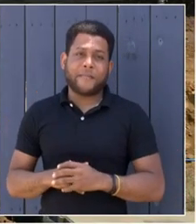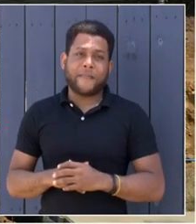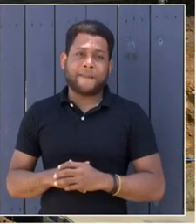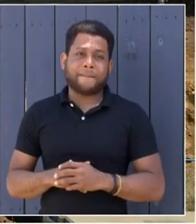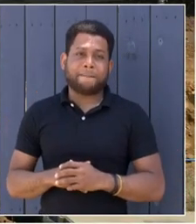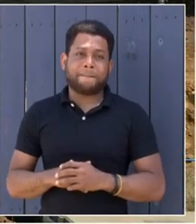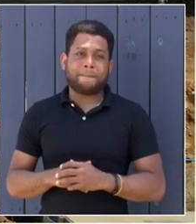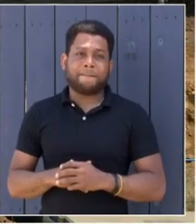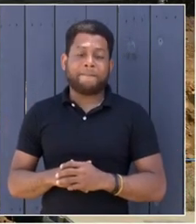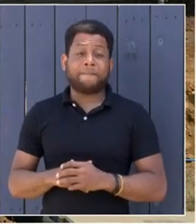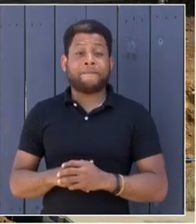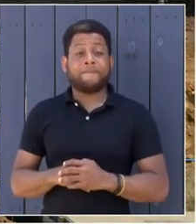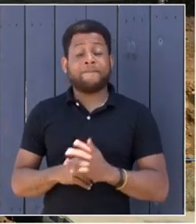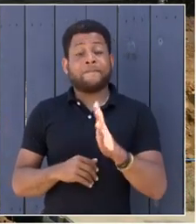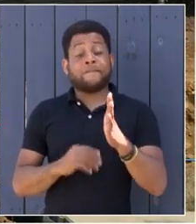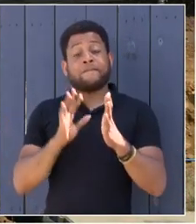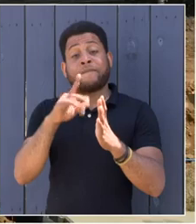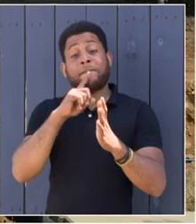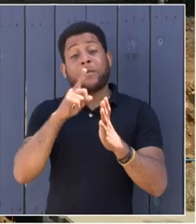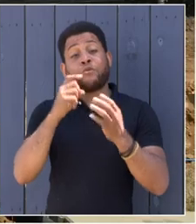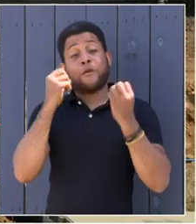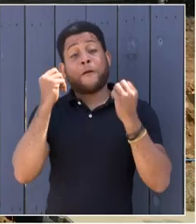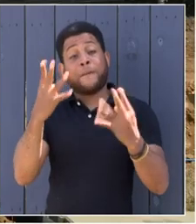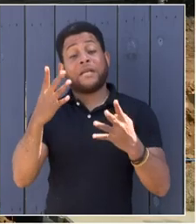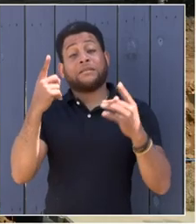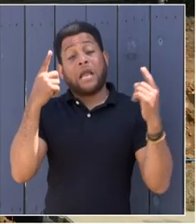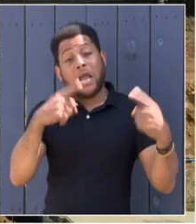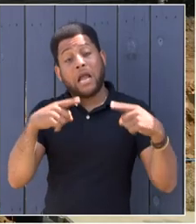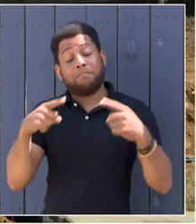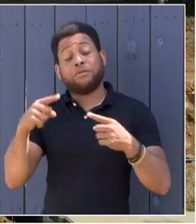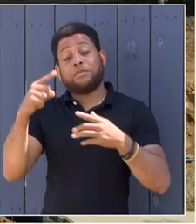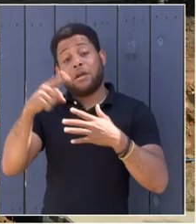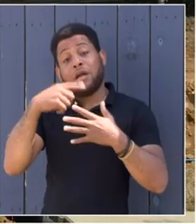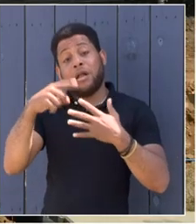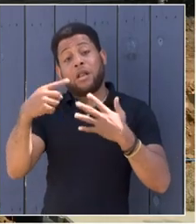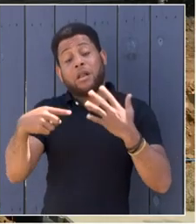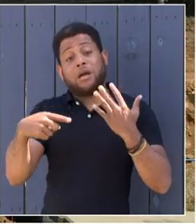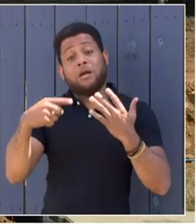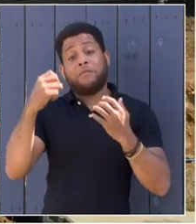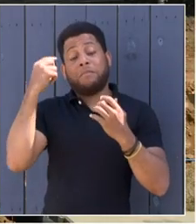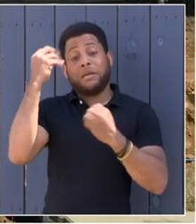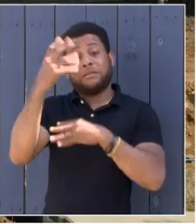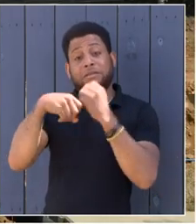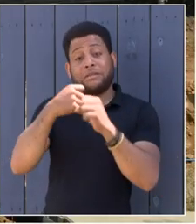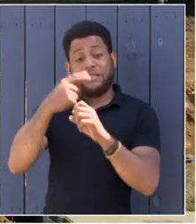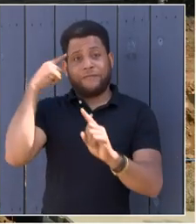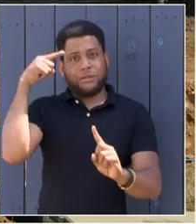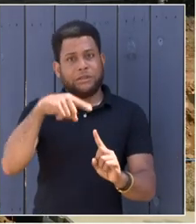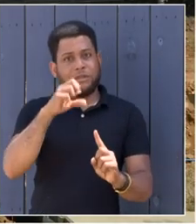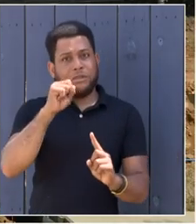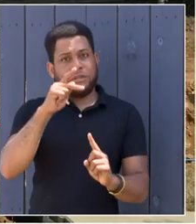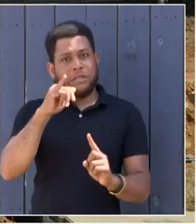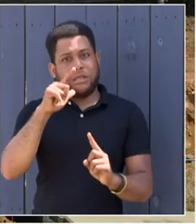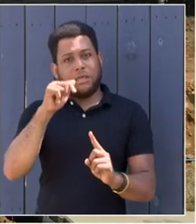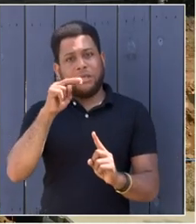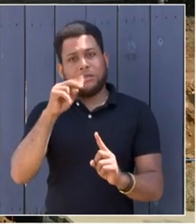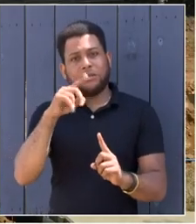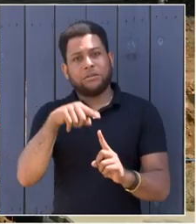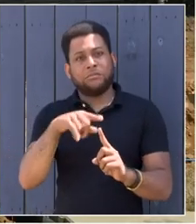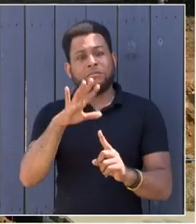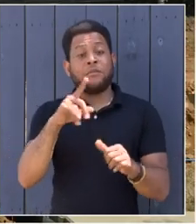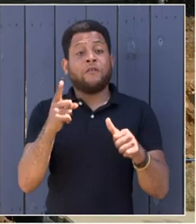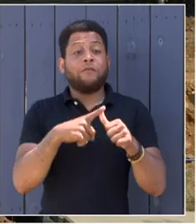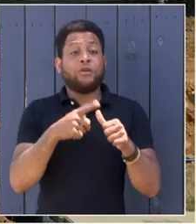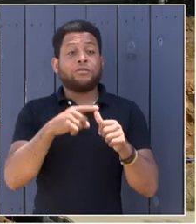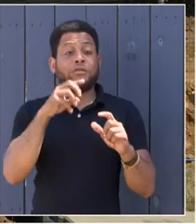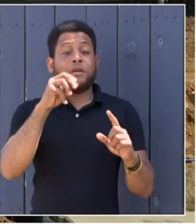So much has happened at Skyland over the last decade. We delivered the Crest, 263 units, the first market rate project east of the river. We celebrated